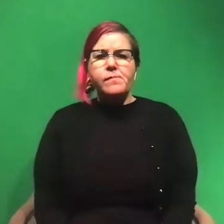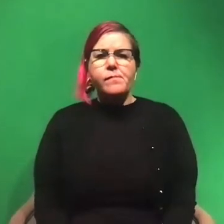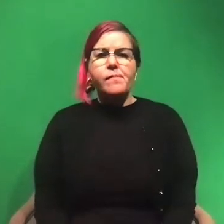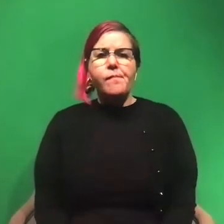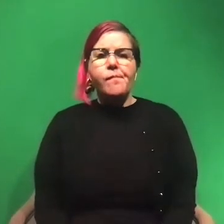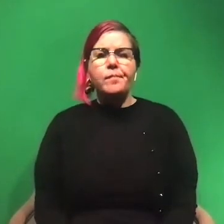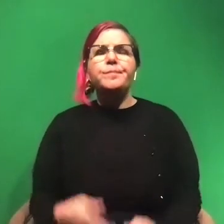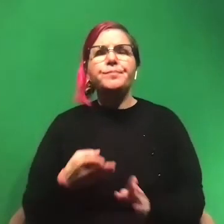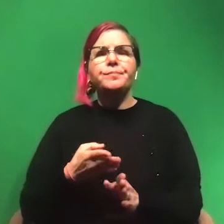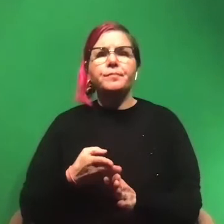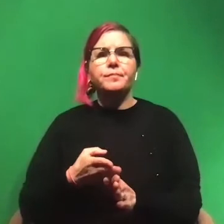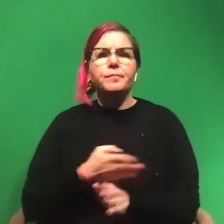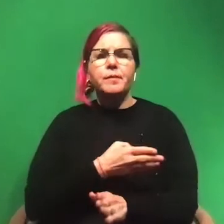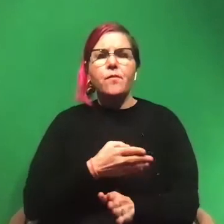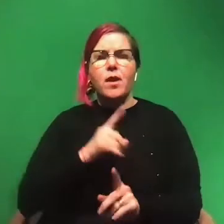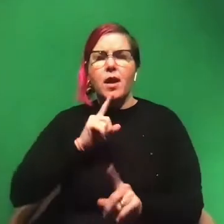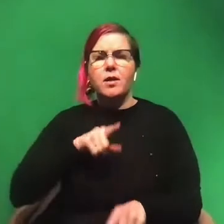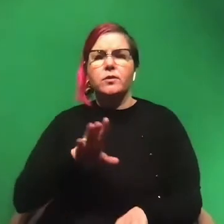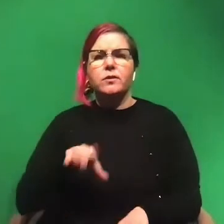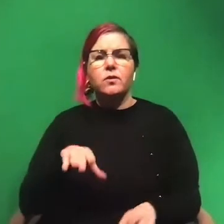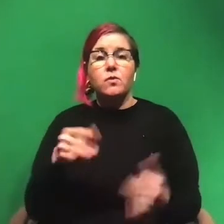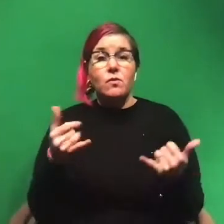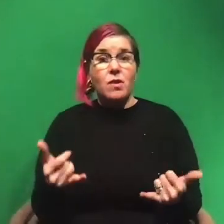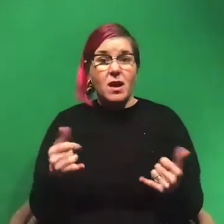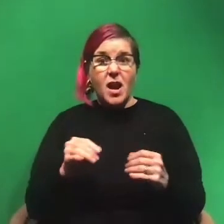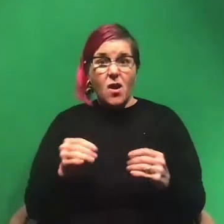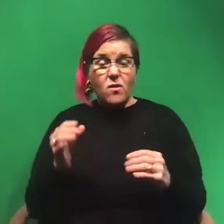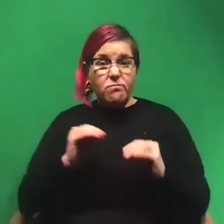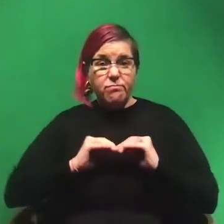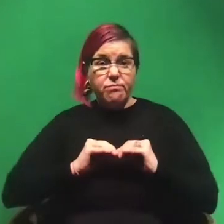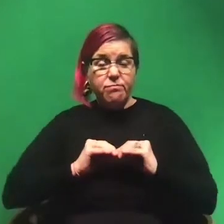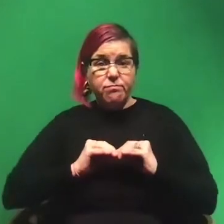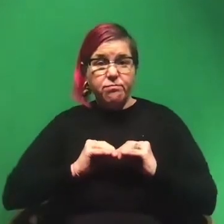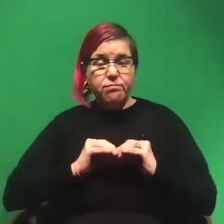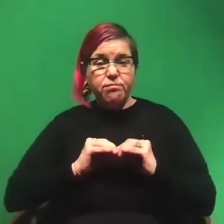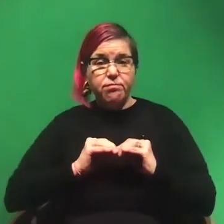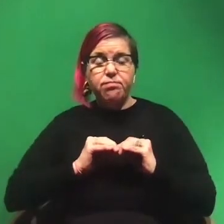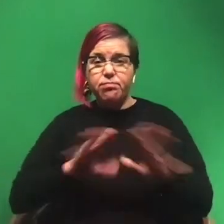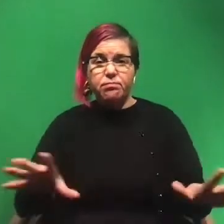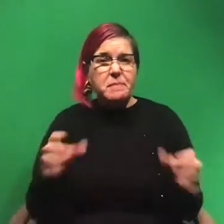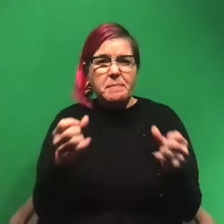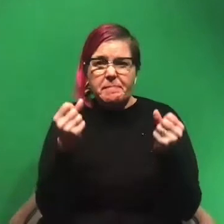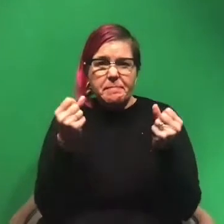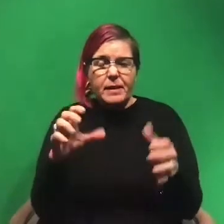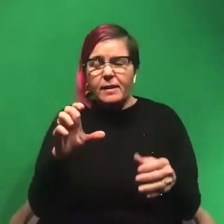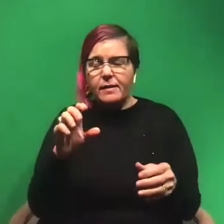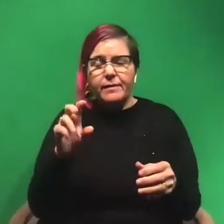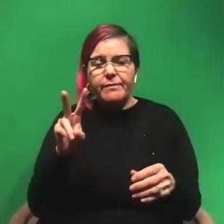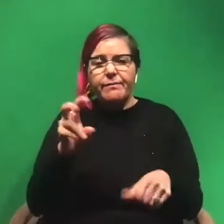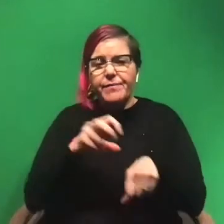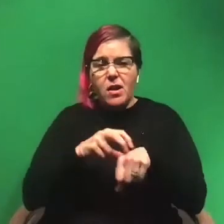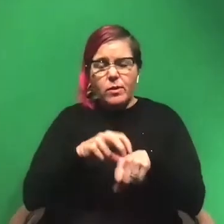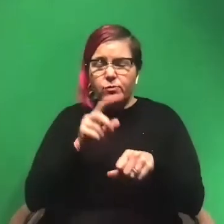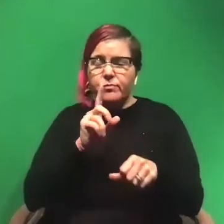Just before answering that question, we're infected by a ton of viruses. Viruses are everywhere.